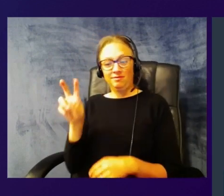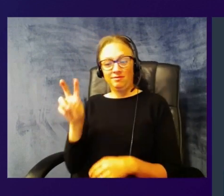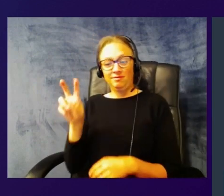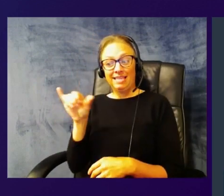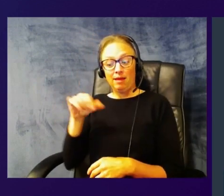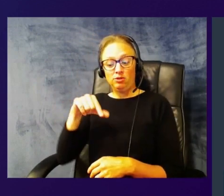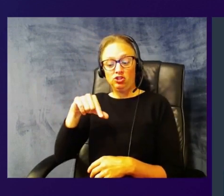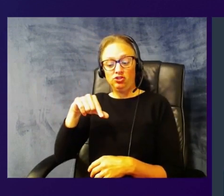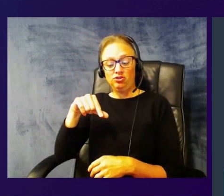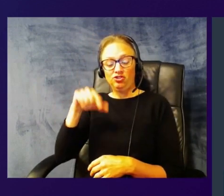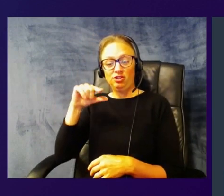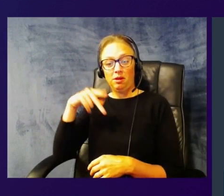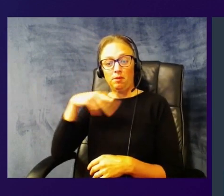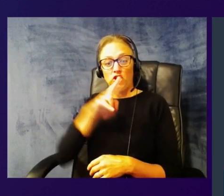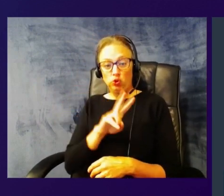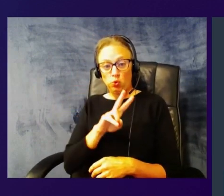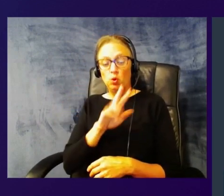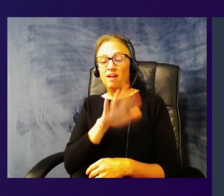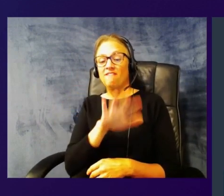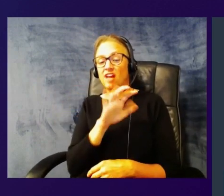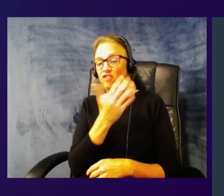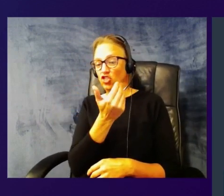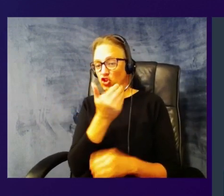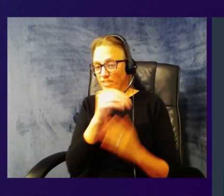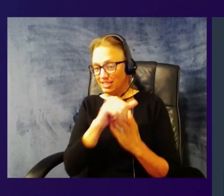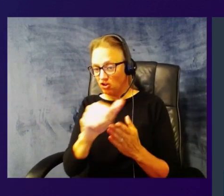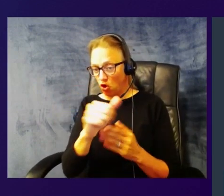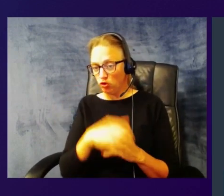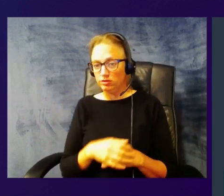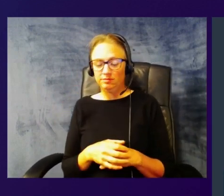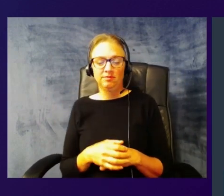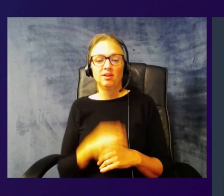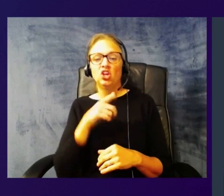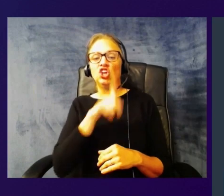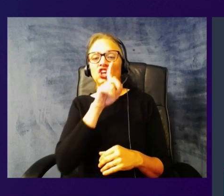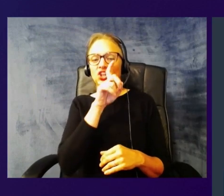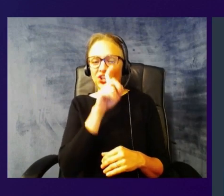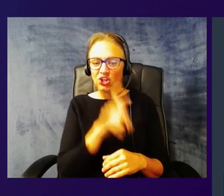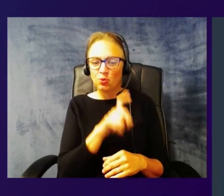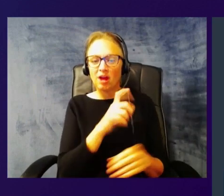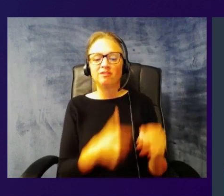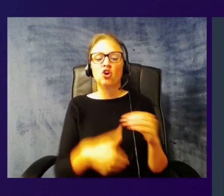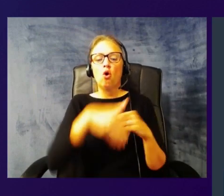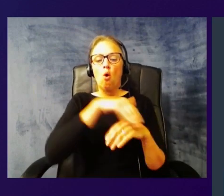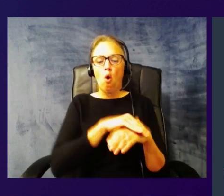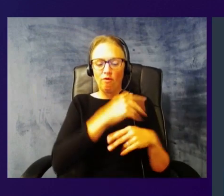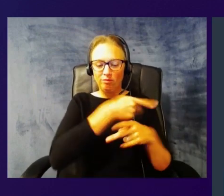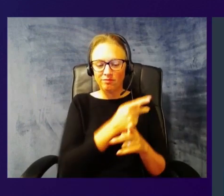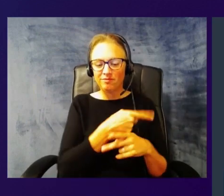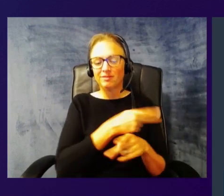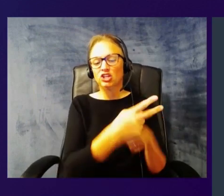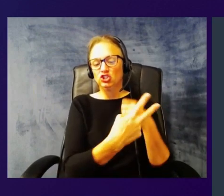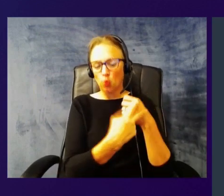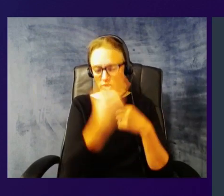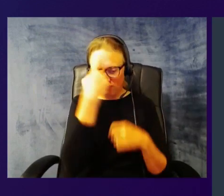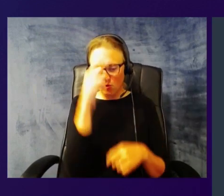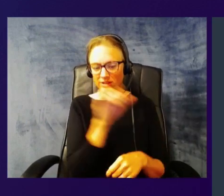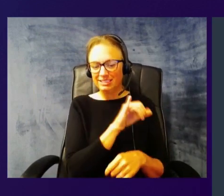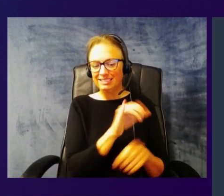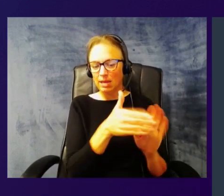would cost you $513, and that's because you'd have to over-provision the storage to get that same performance.